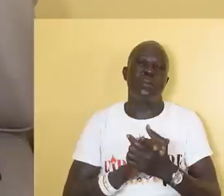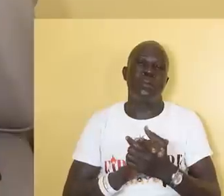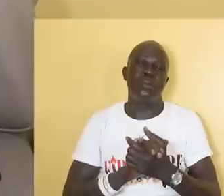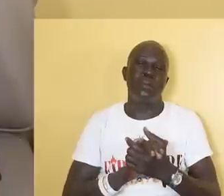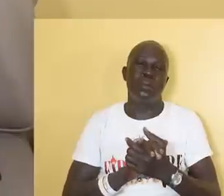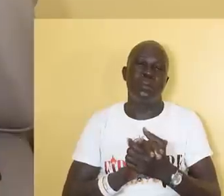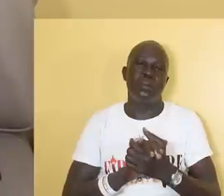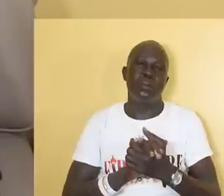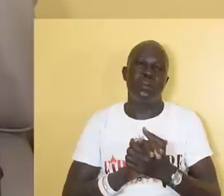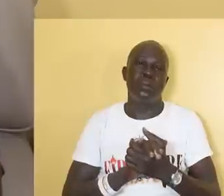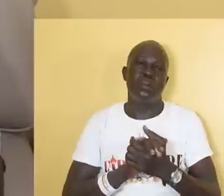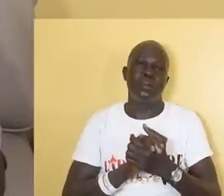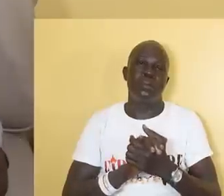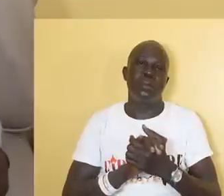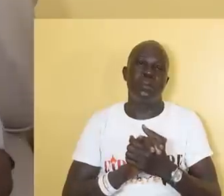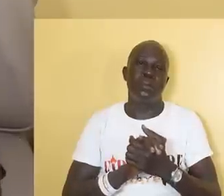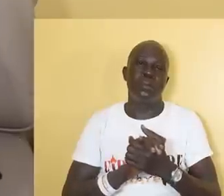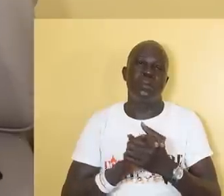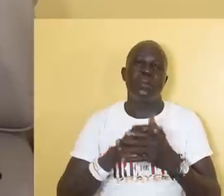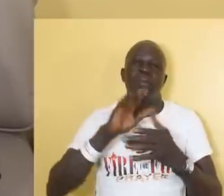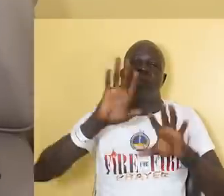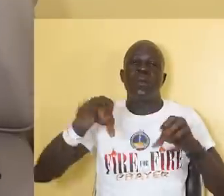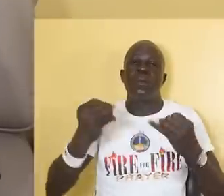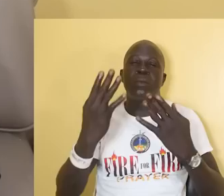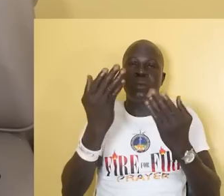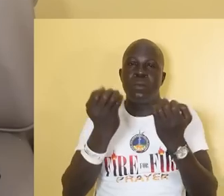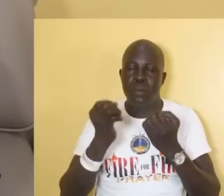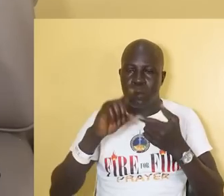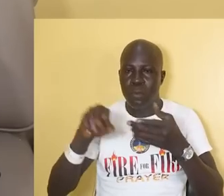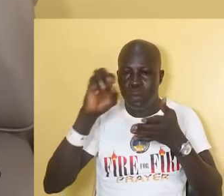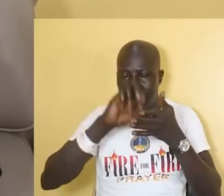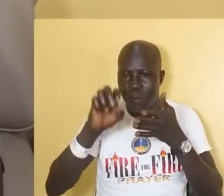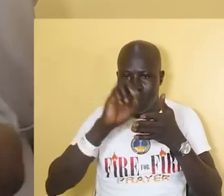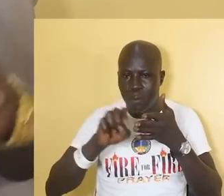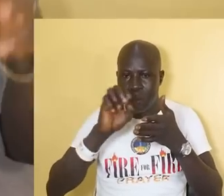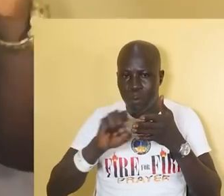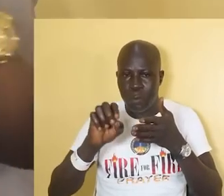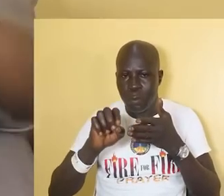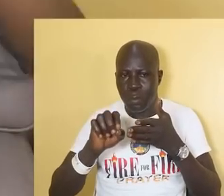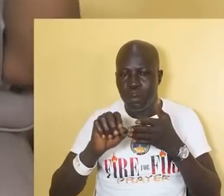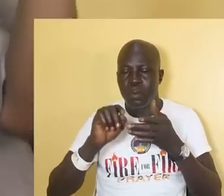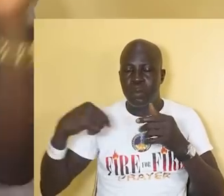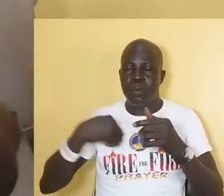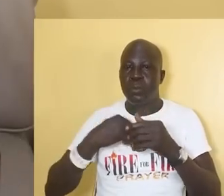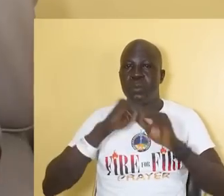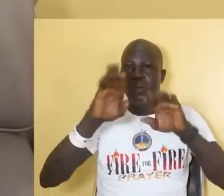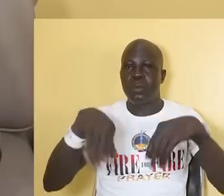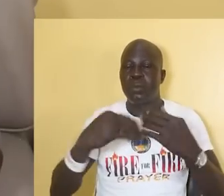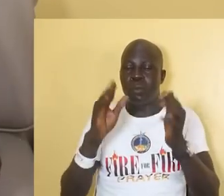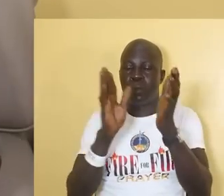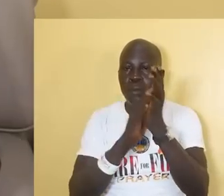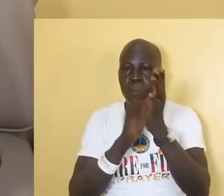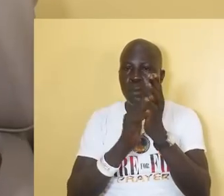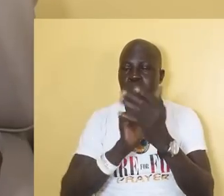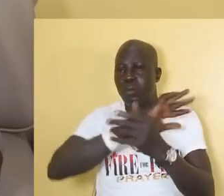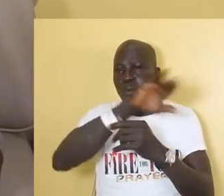me elo la ma wi nbe. How many do you want to count? Ati gbogbo eyin ati ola fun Olorun. We have given grace